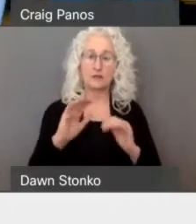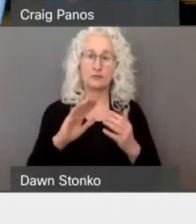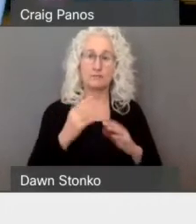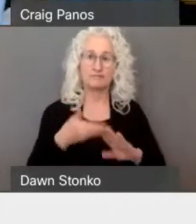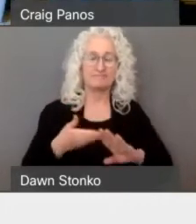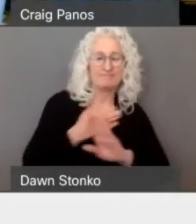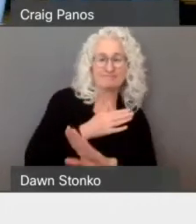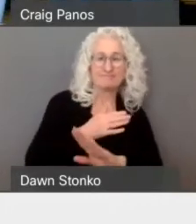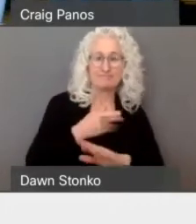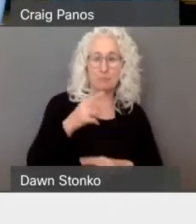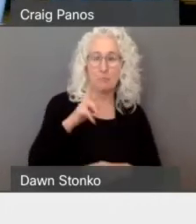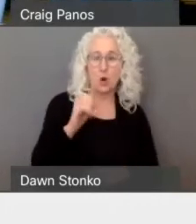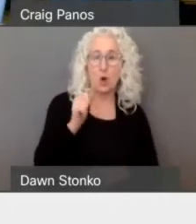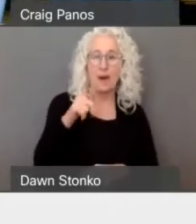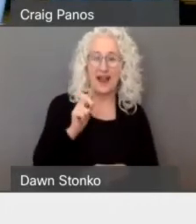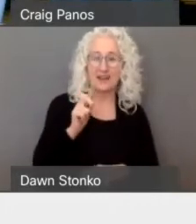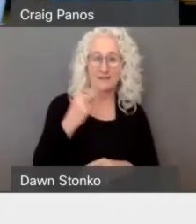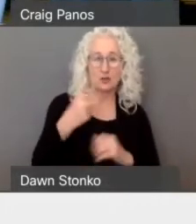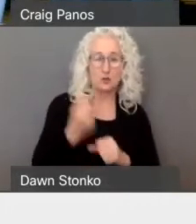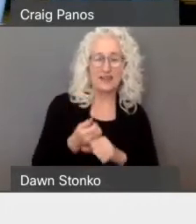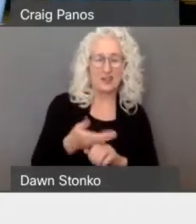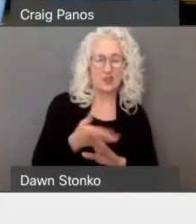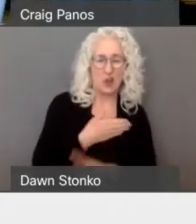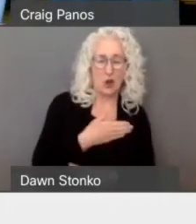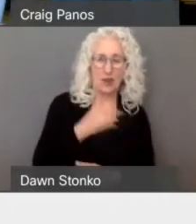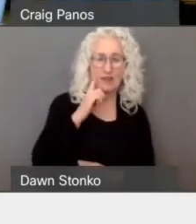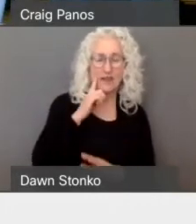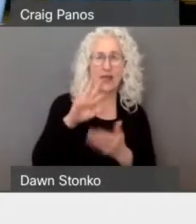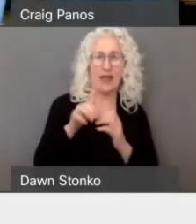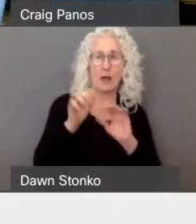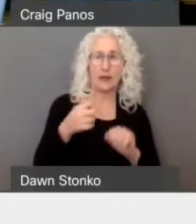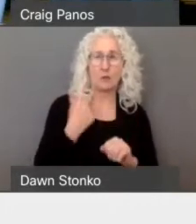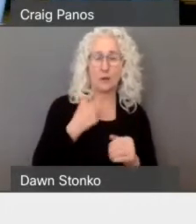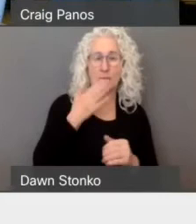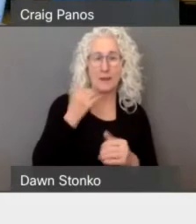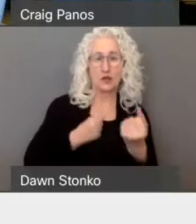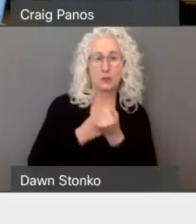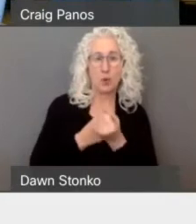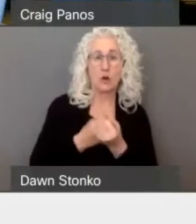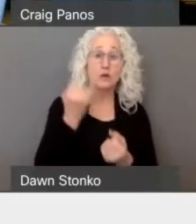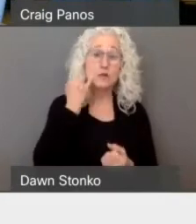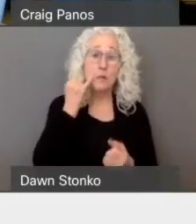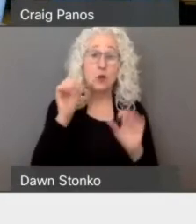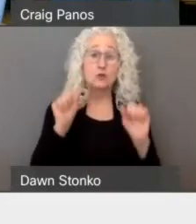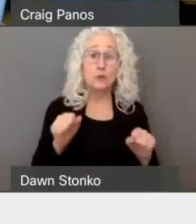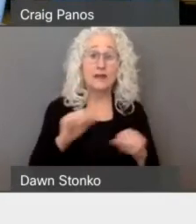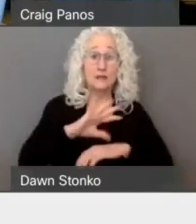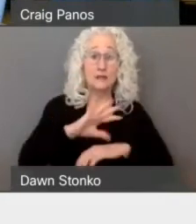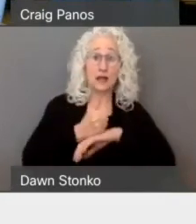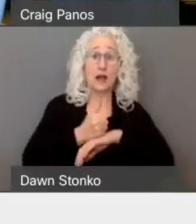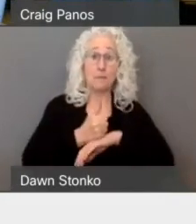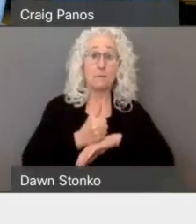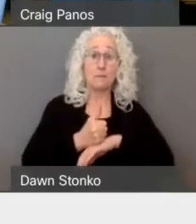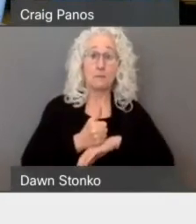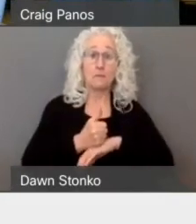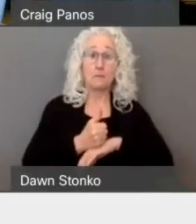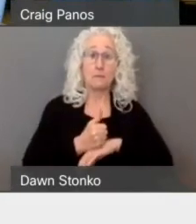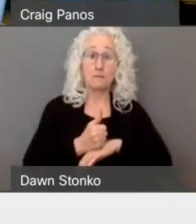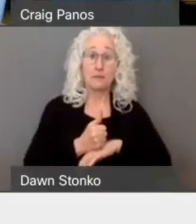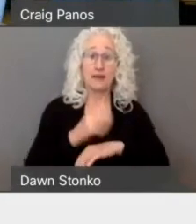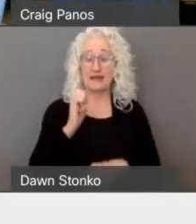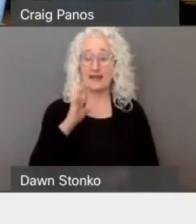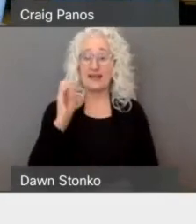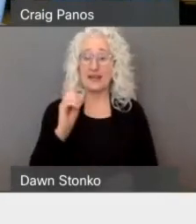almost 2 years ago in saying, how can we better support? What if we can put together an ecosystem